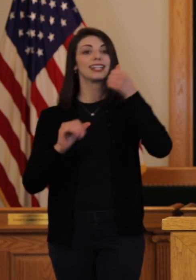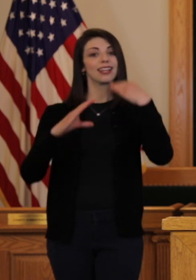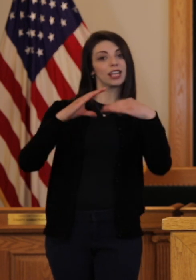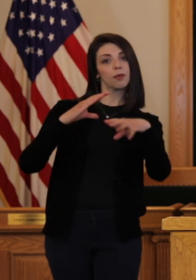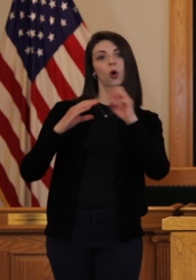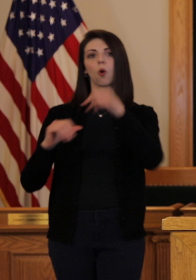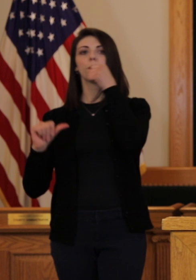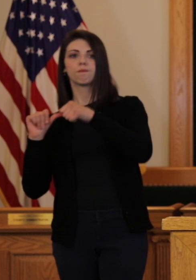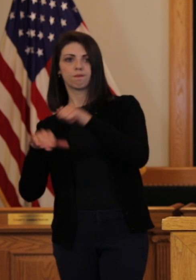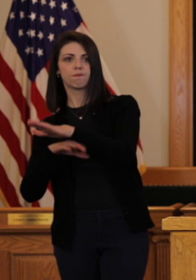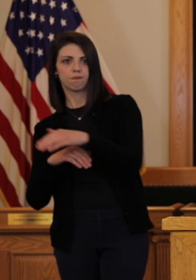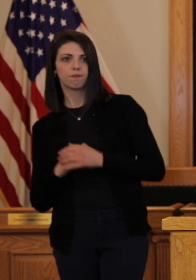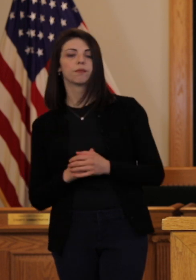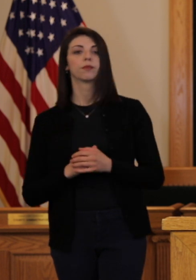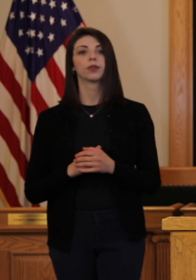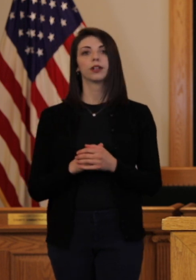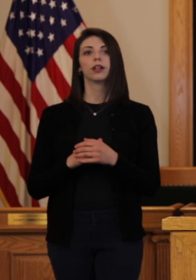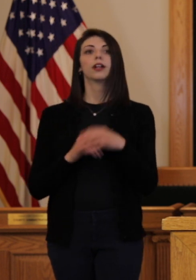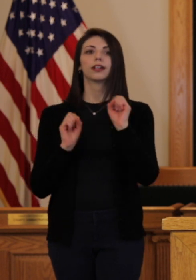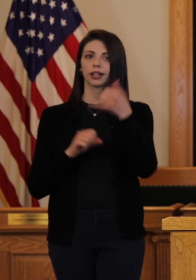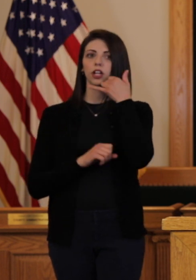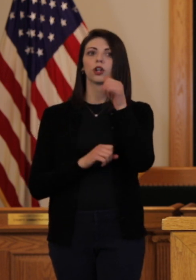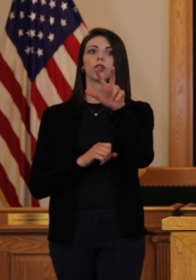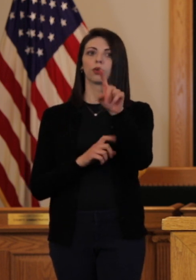more information on how to do that, please call our office at